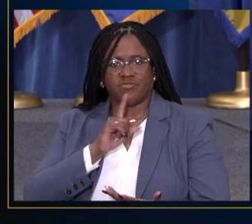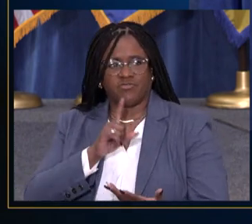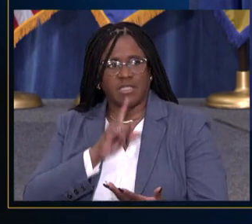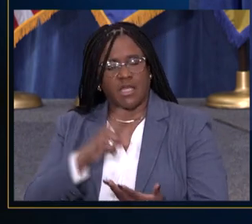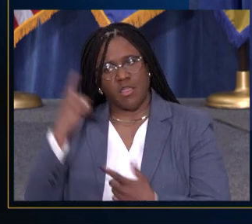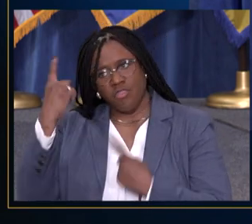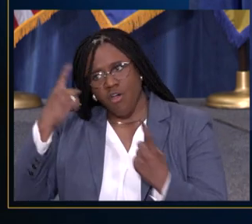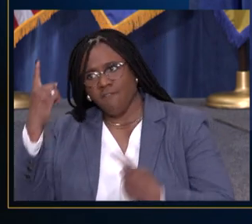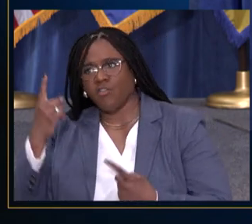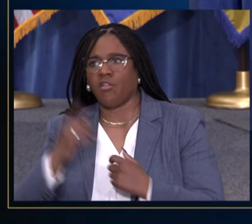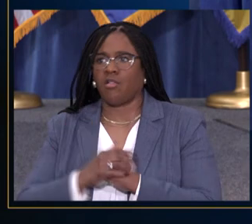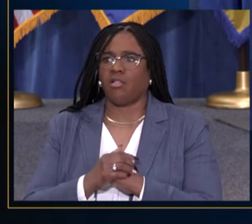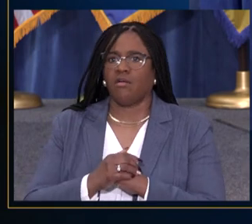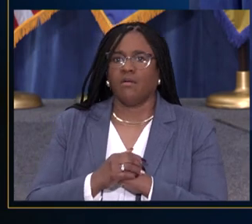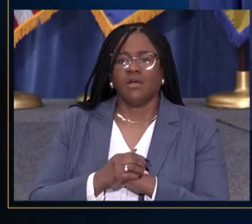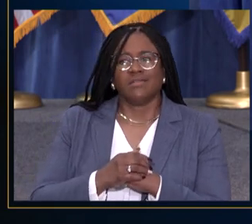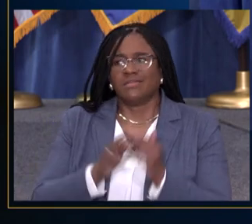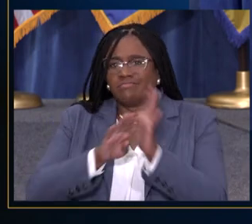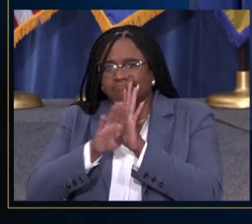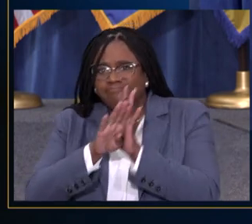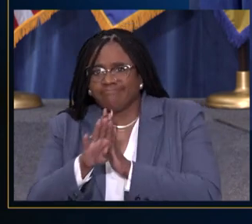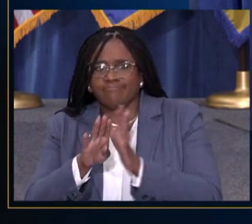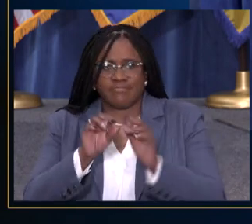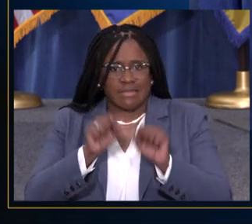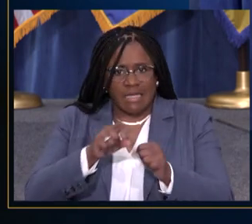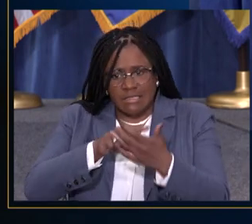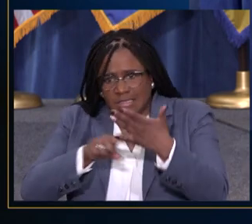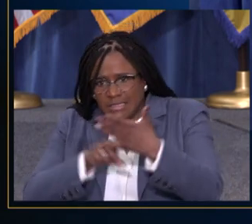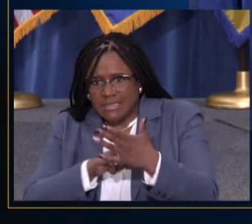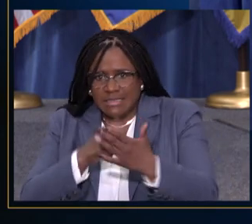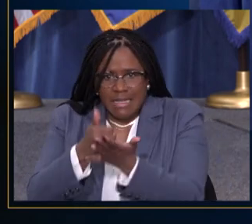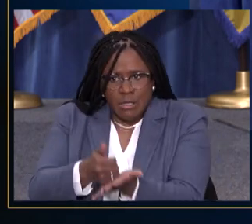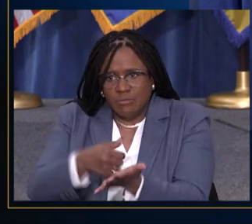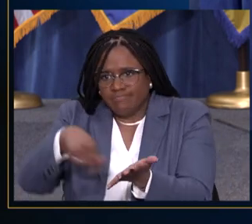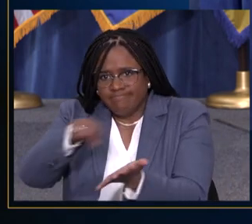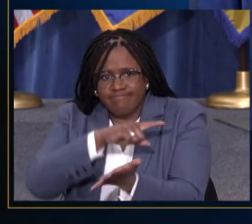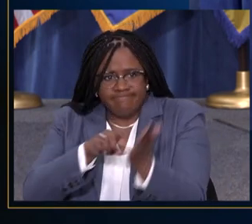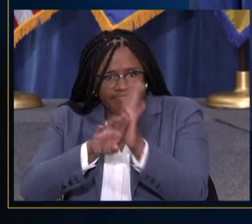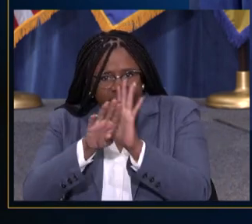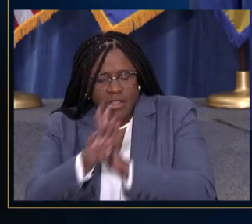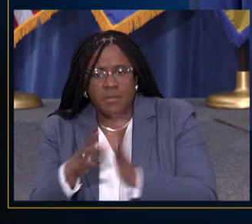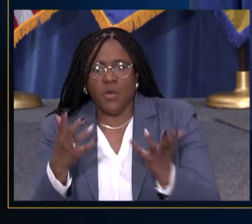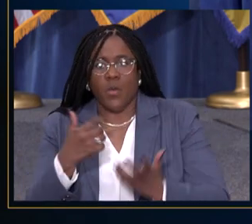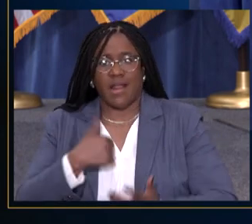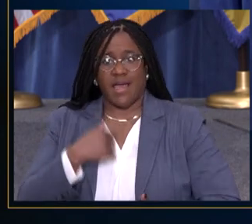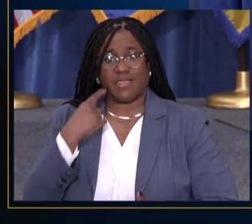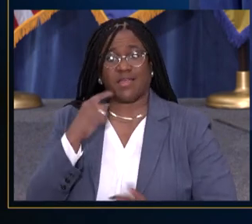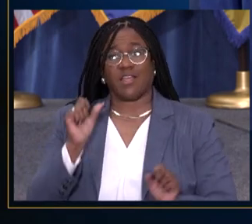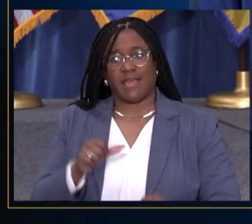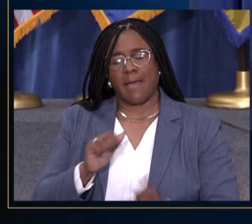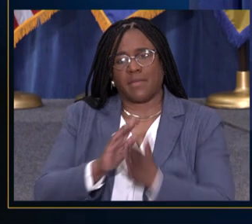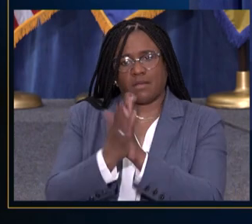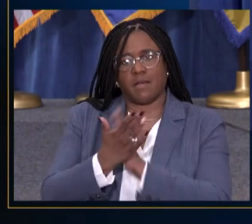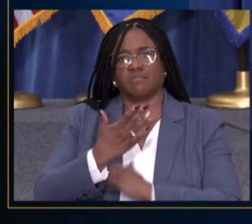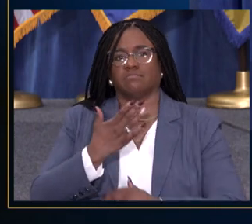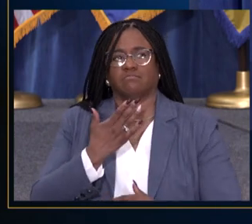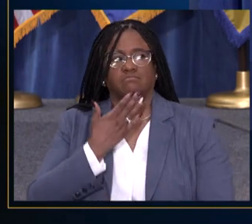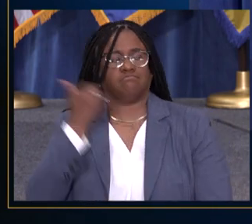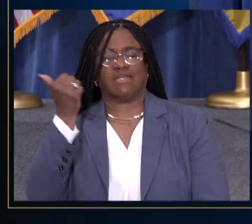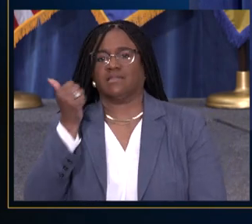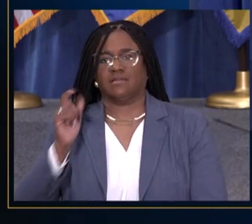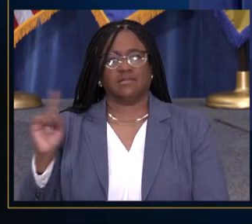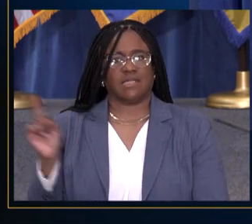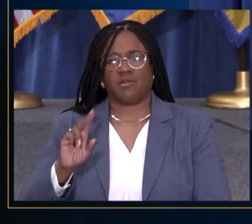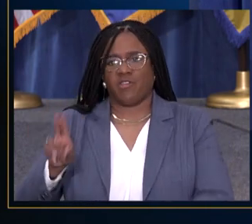criticism at times that might help inform, what I still believe to be the greatest democratic nation in the history of the